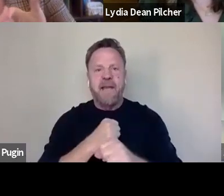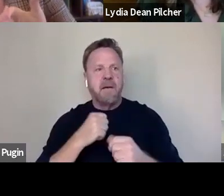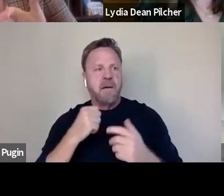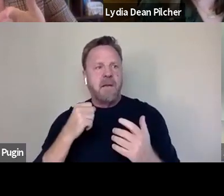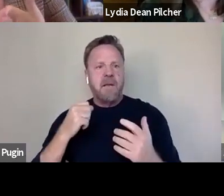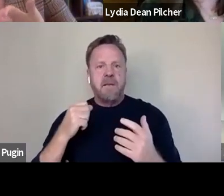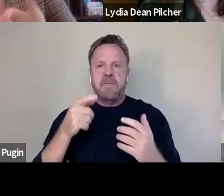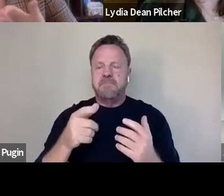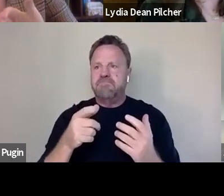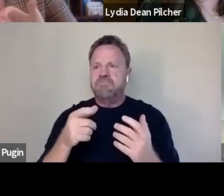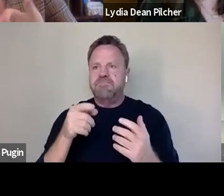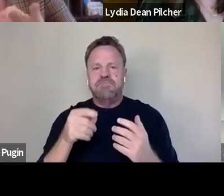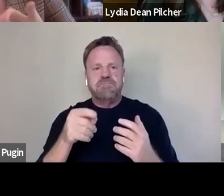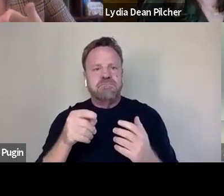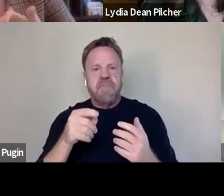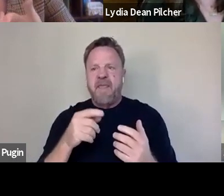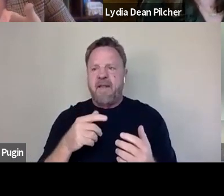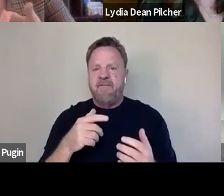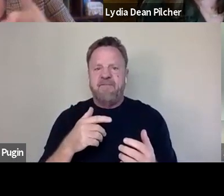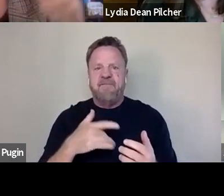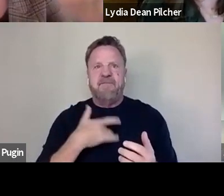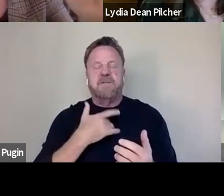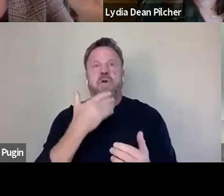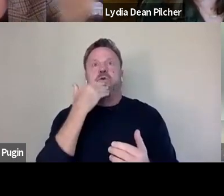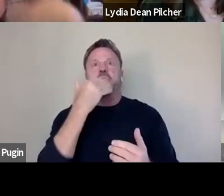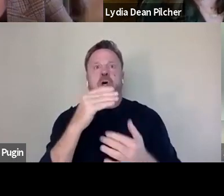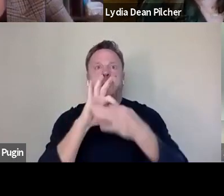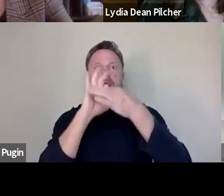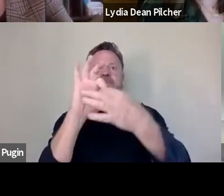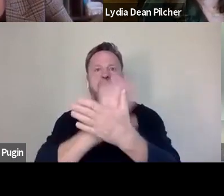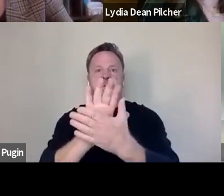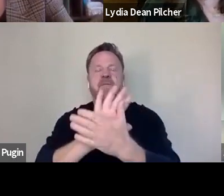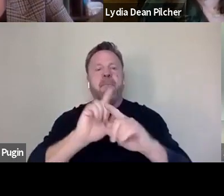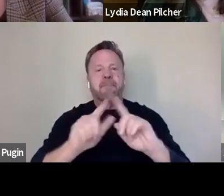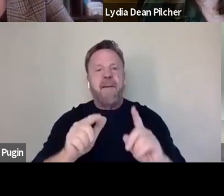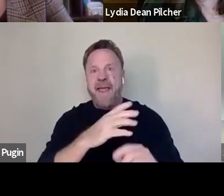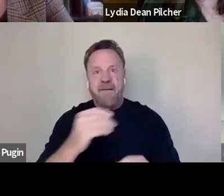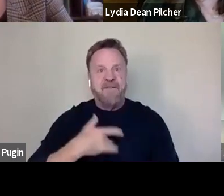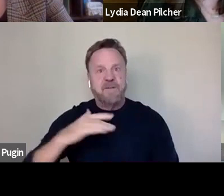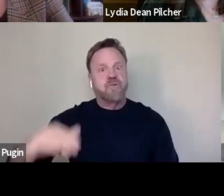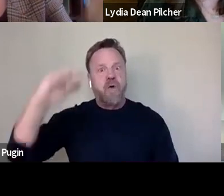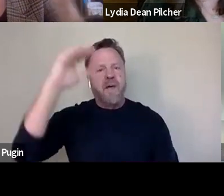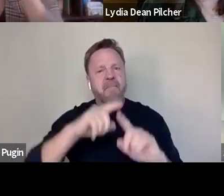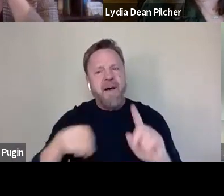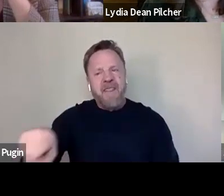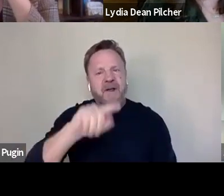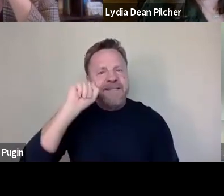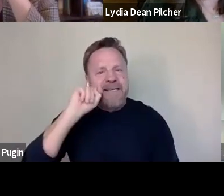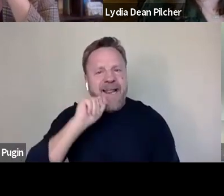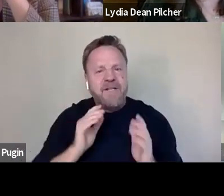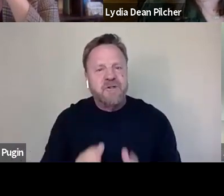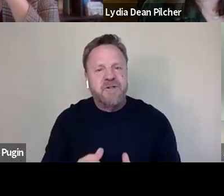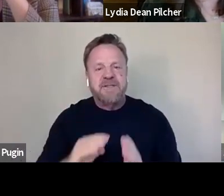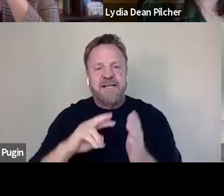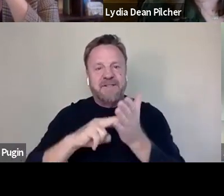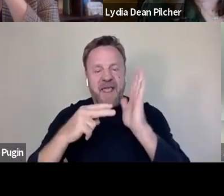so, feels so cinematic and so like grown up, but they are teenagers. And that means that it